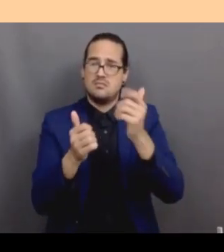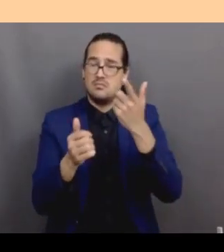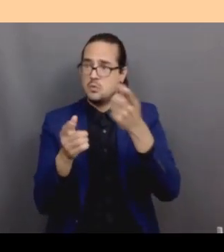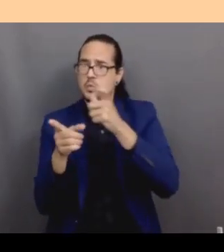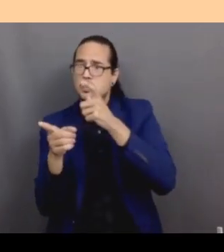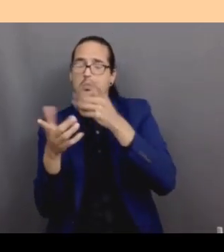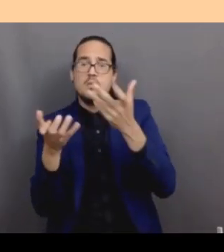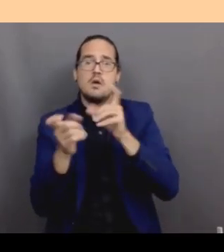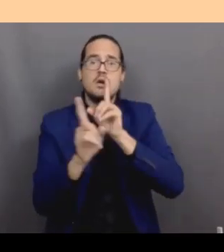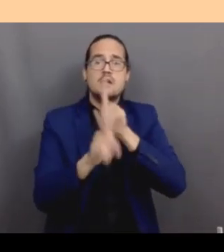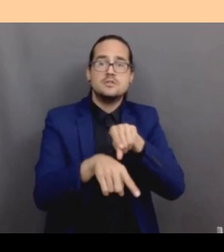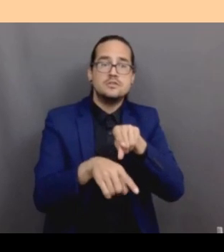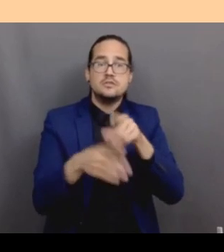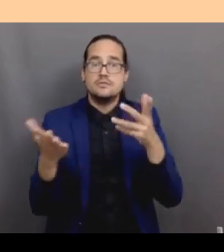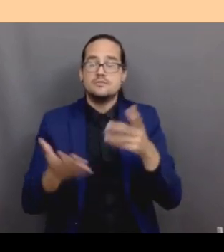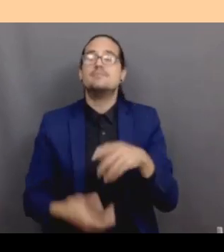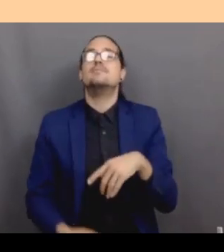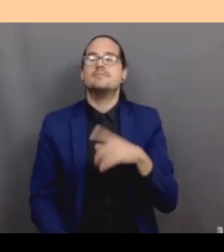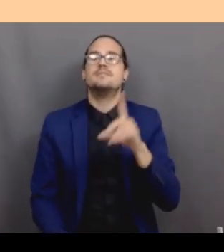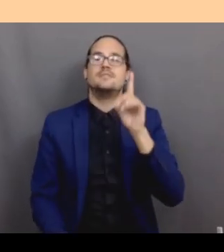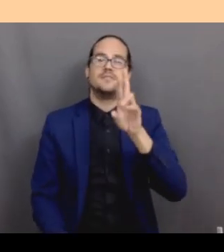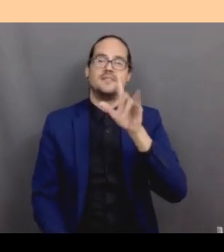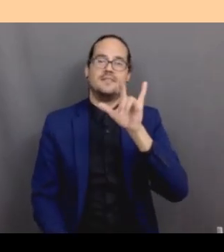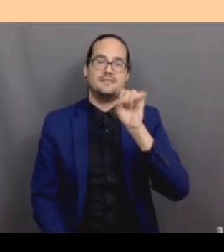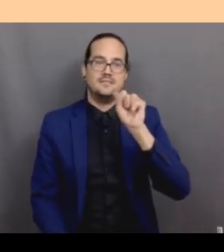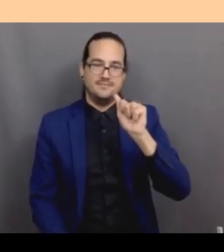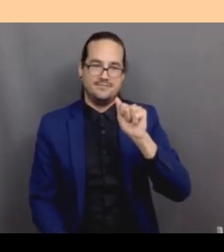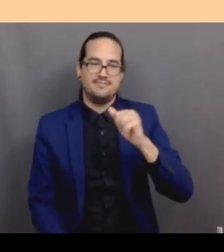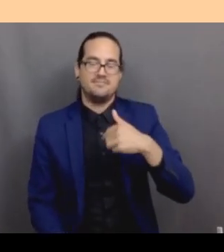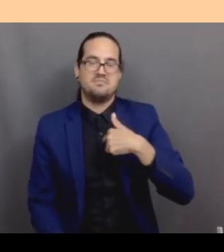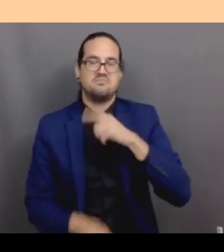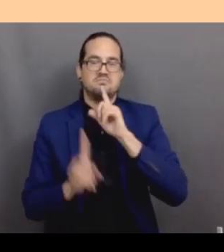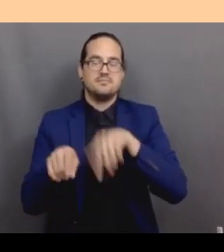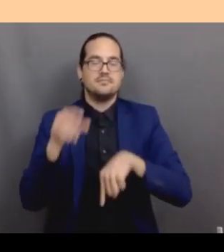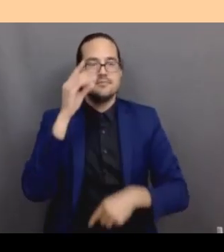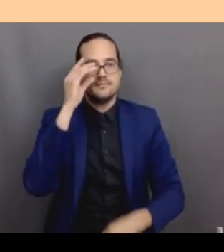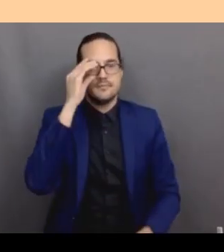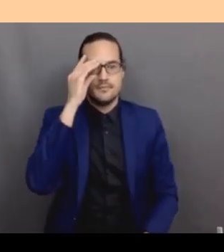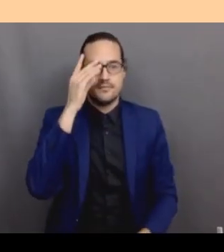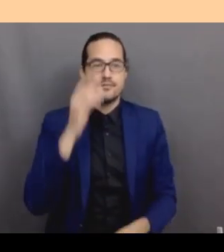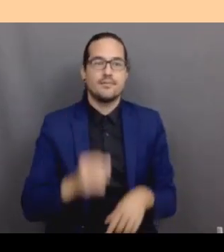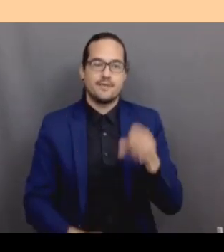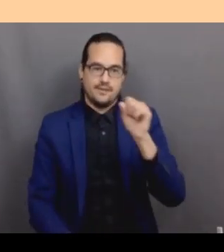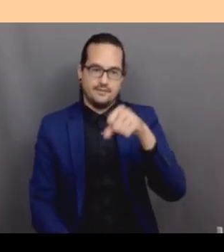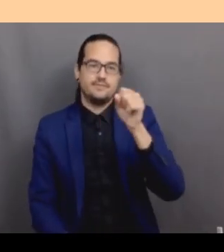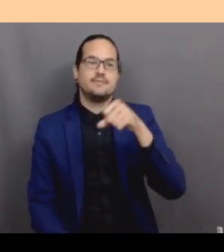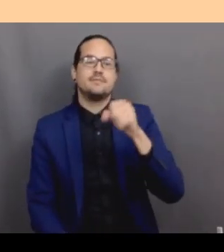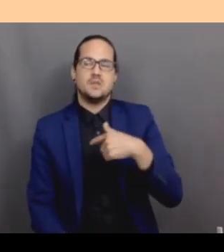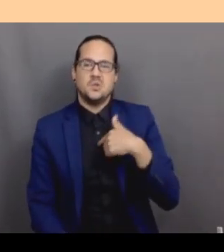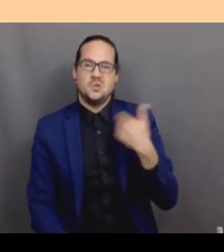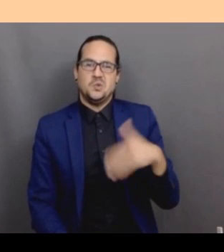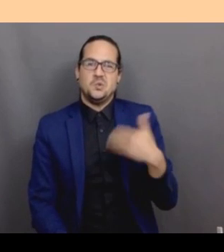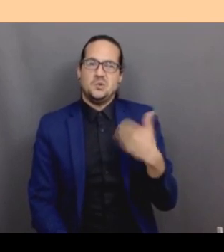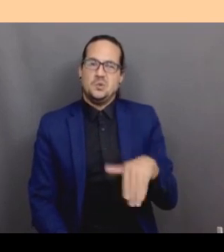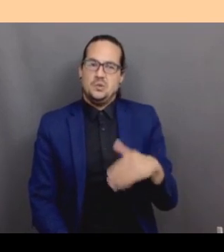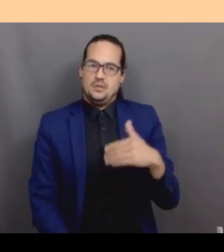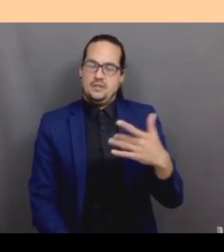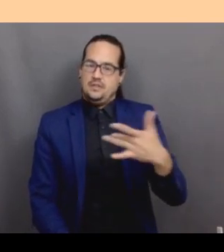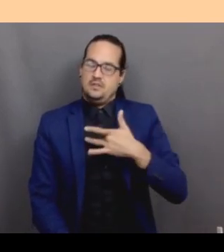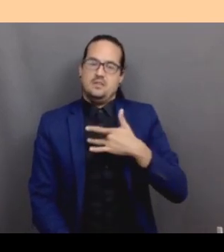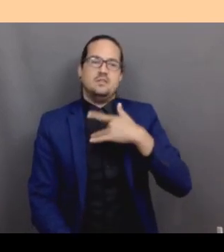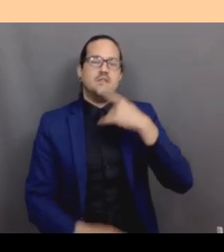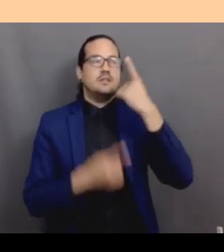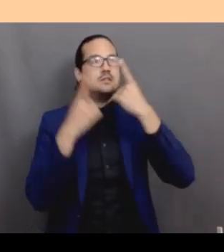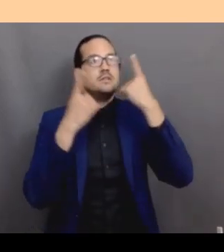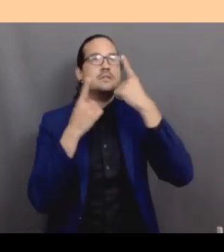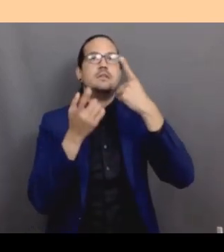probably one of the things that weighs most heavy on me, is because as we age, social isolation